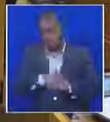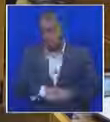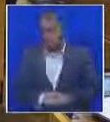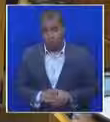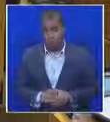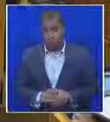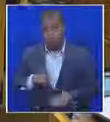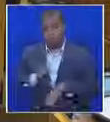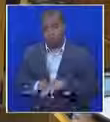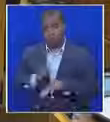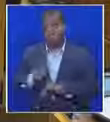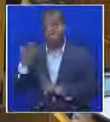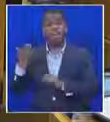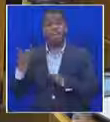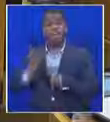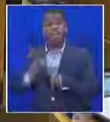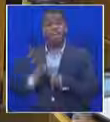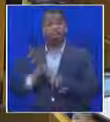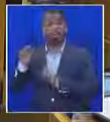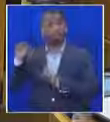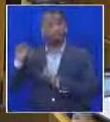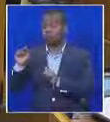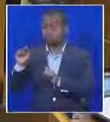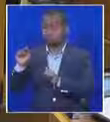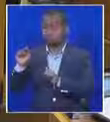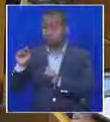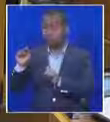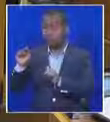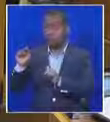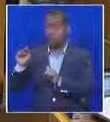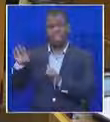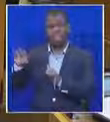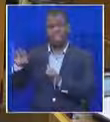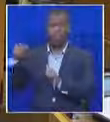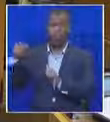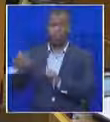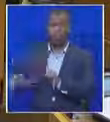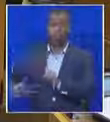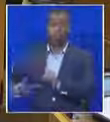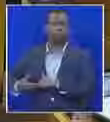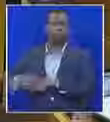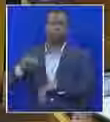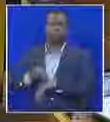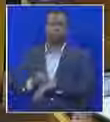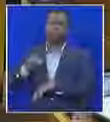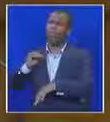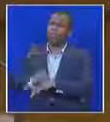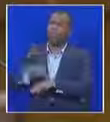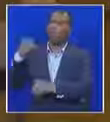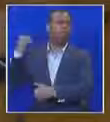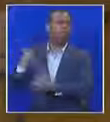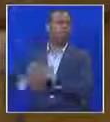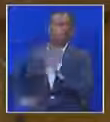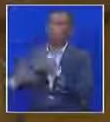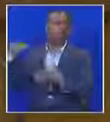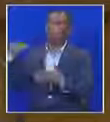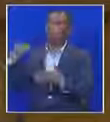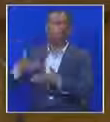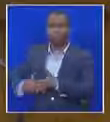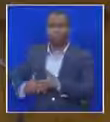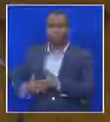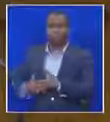firstly, SAA has been in difficulties for a long time. It's not a new matter. For a long time, at one